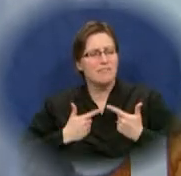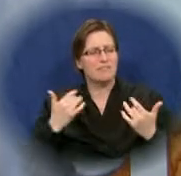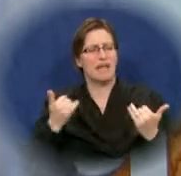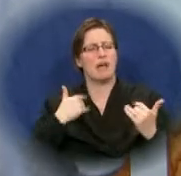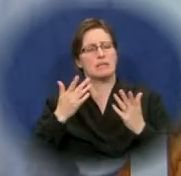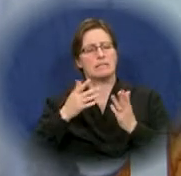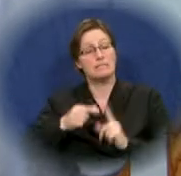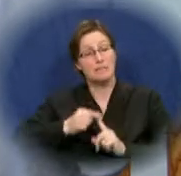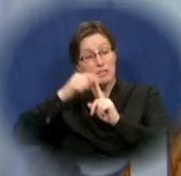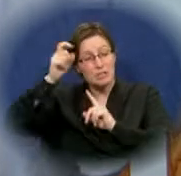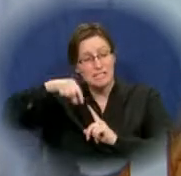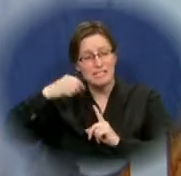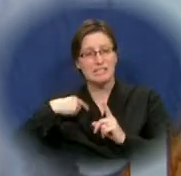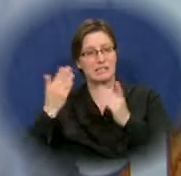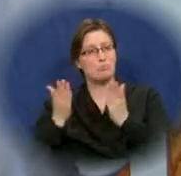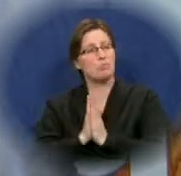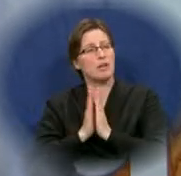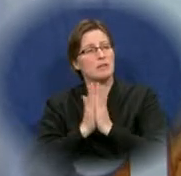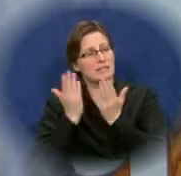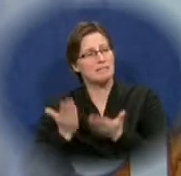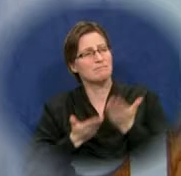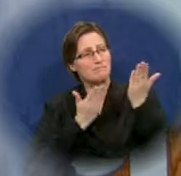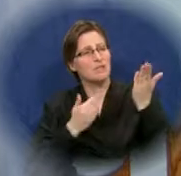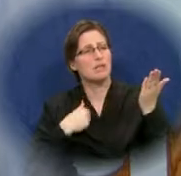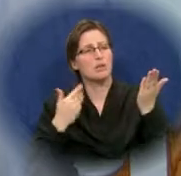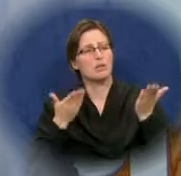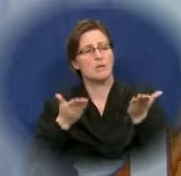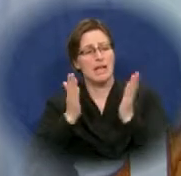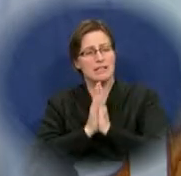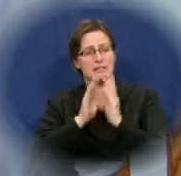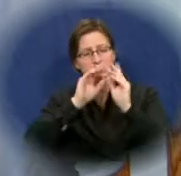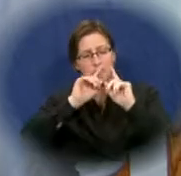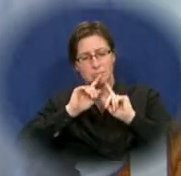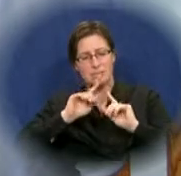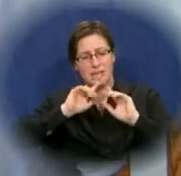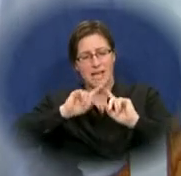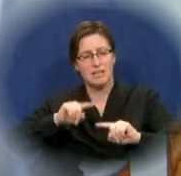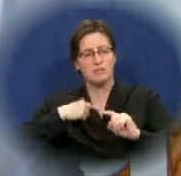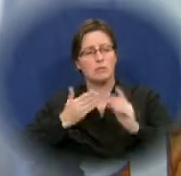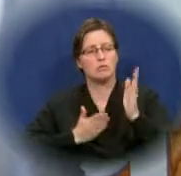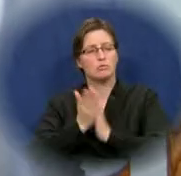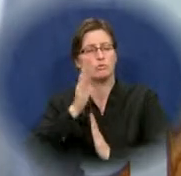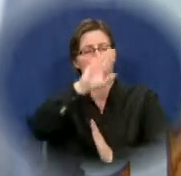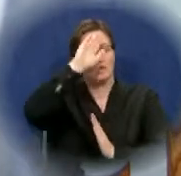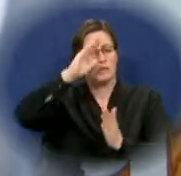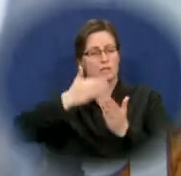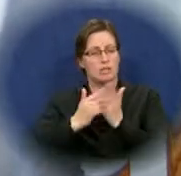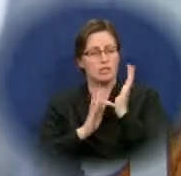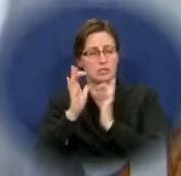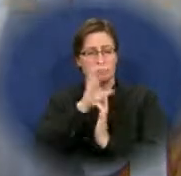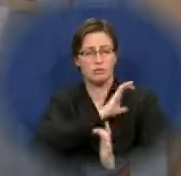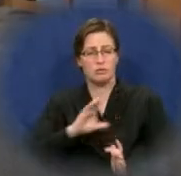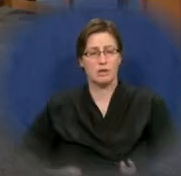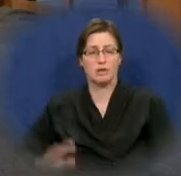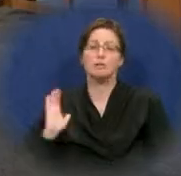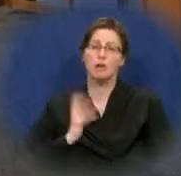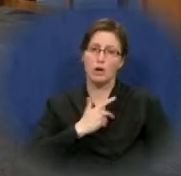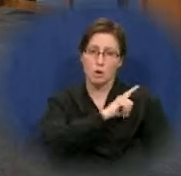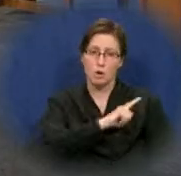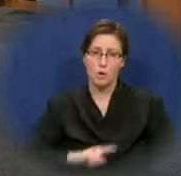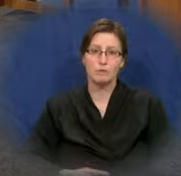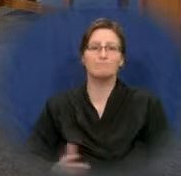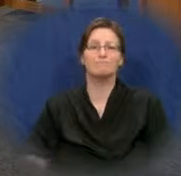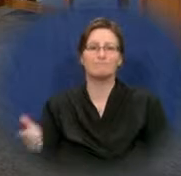and petitions. We ask you to grant them in the name of your Son, Jesus Christ, our Lord. Amen.